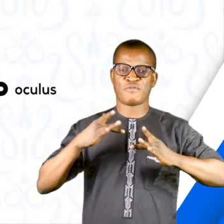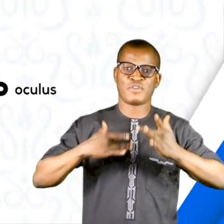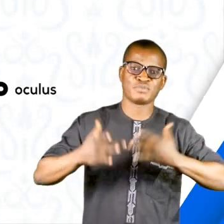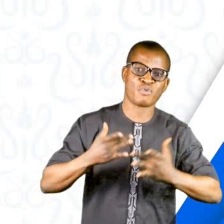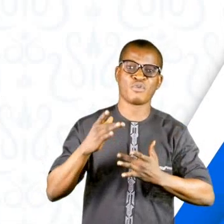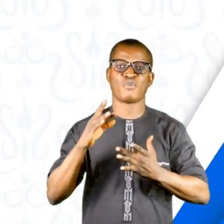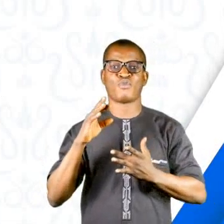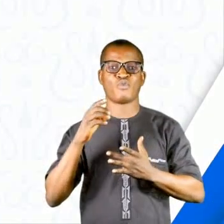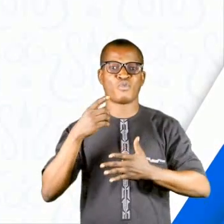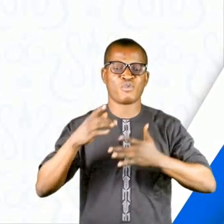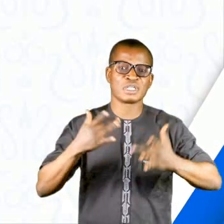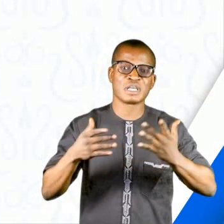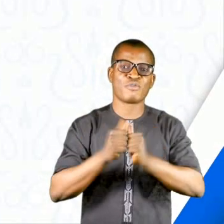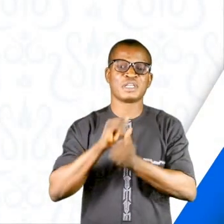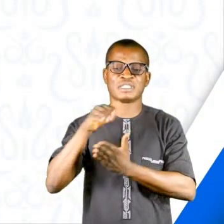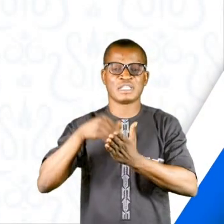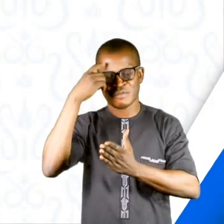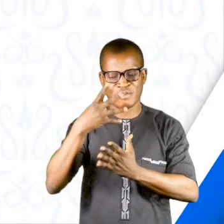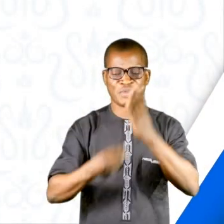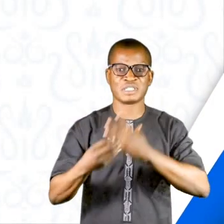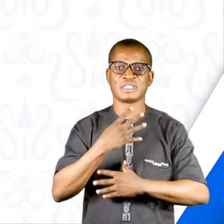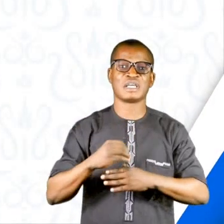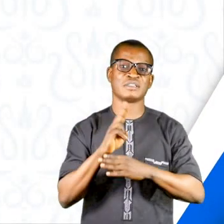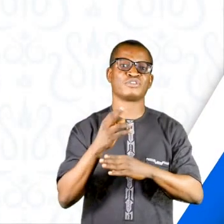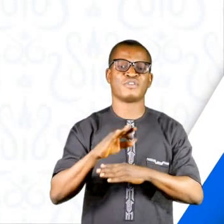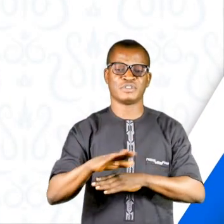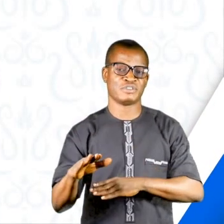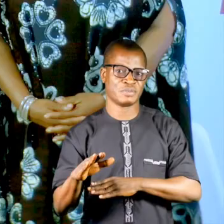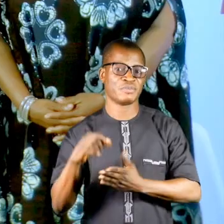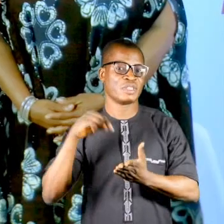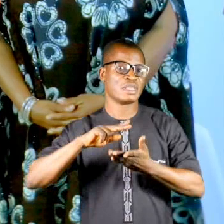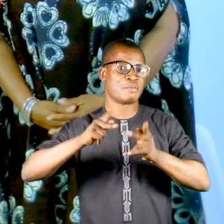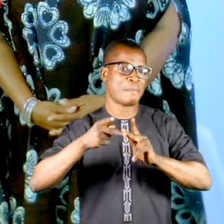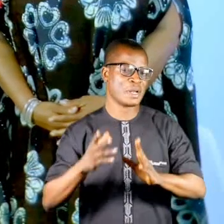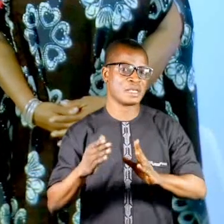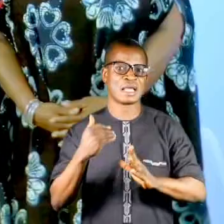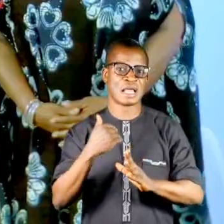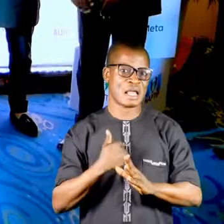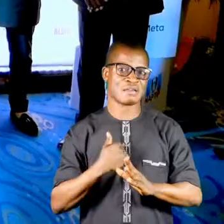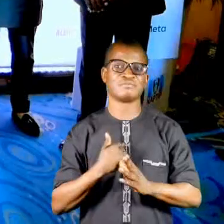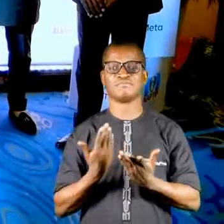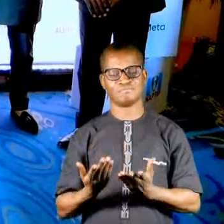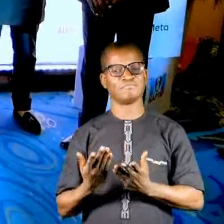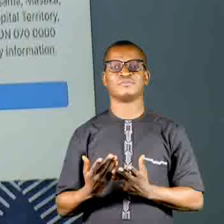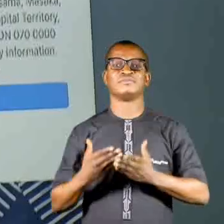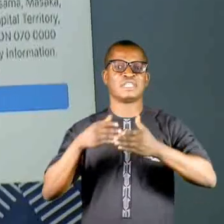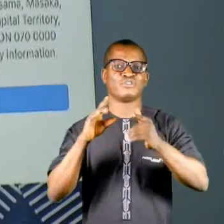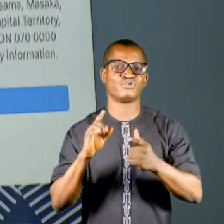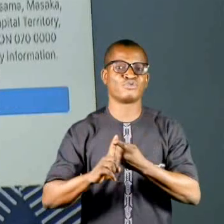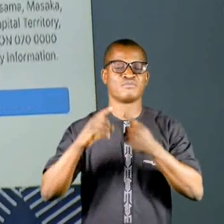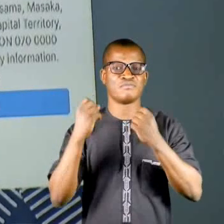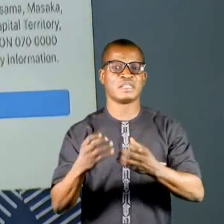and Instagram, and the U.S. Center for Missing and Exploited Children. This partnership has informed several